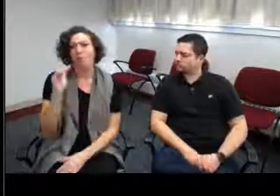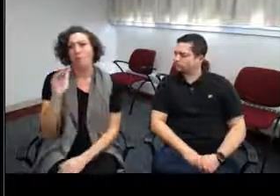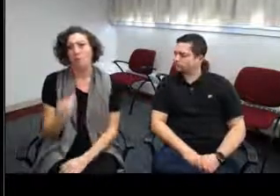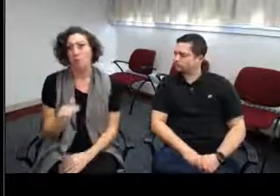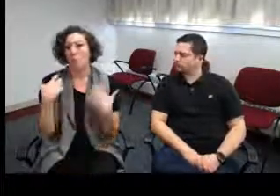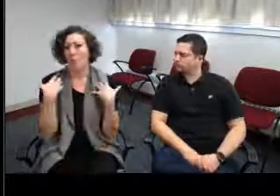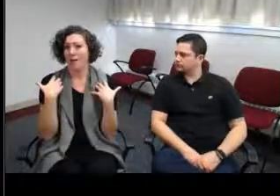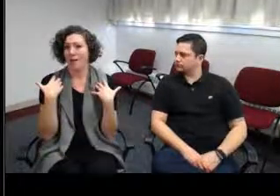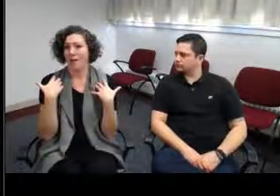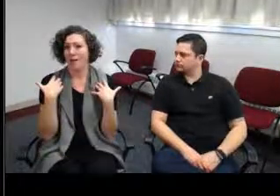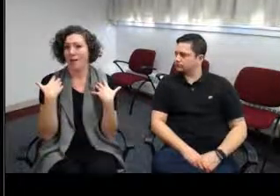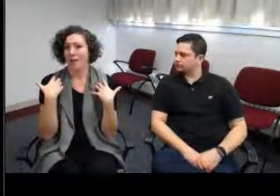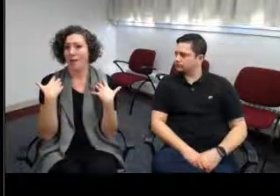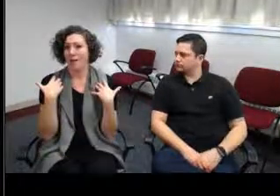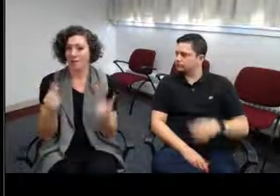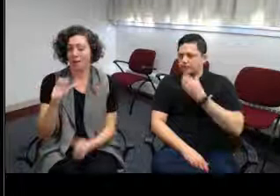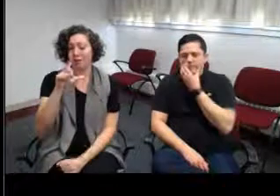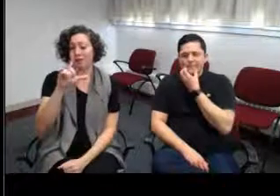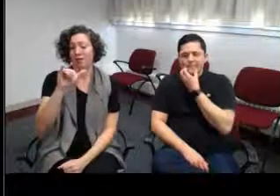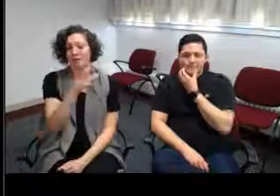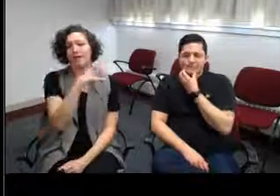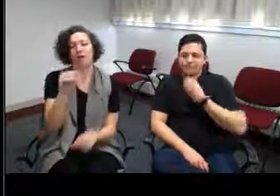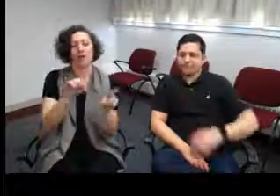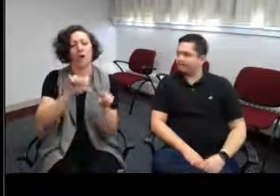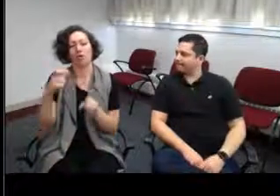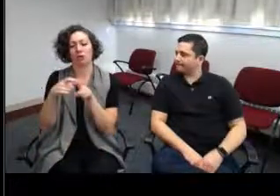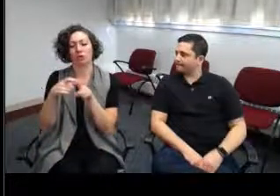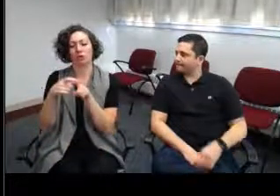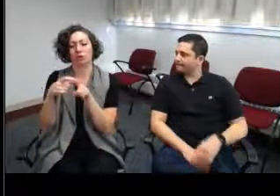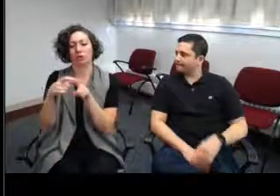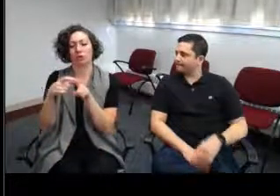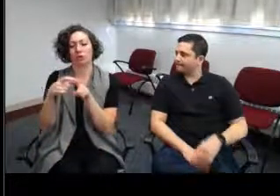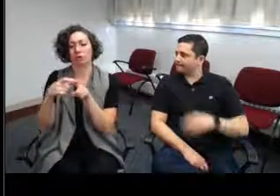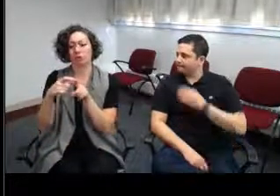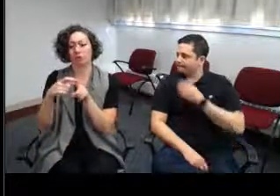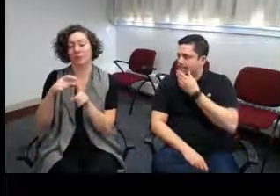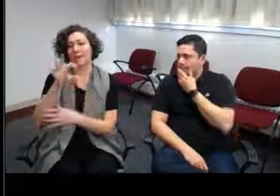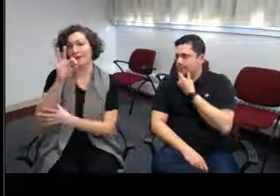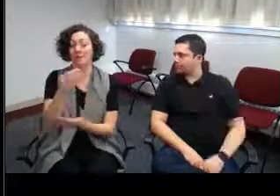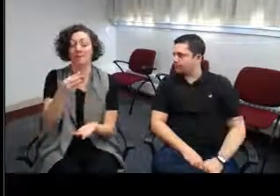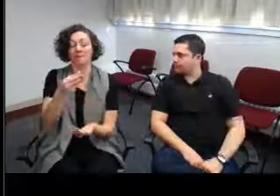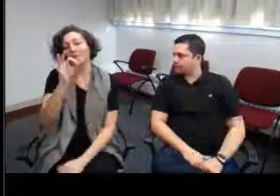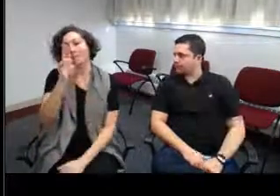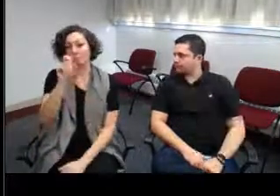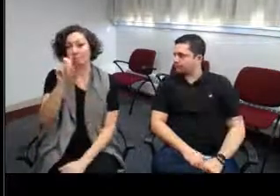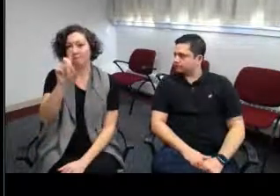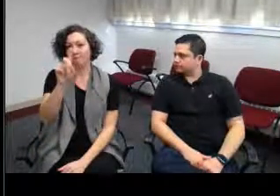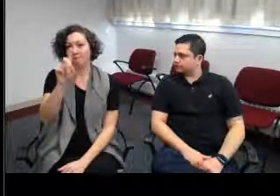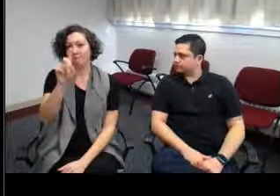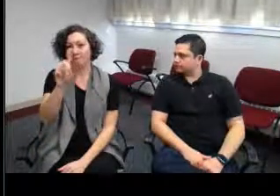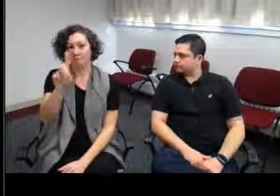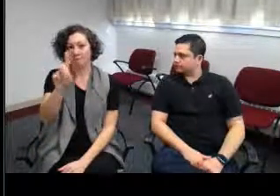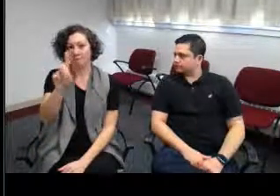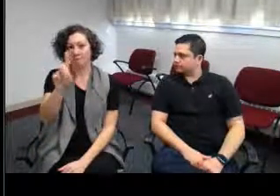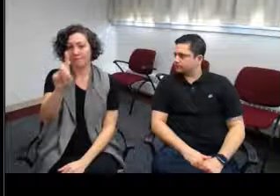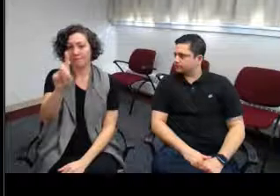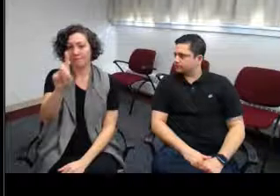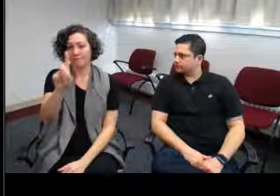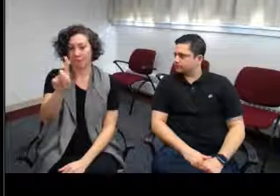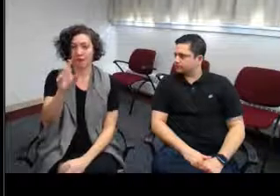We had talked about low health literacy in deaf clients, and then there's another term, FOI, which is fund of